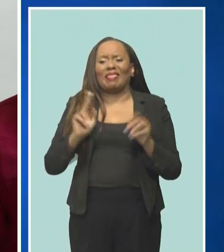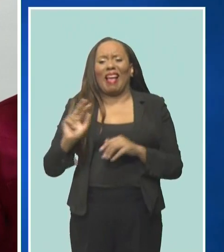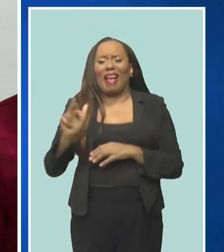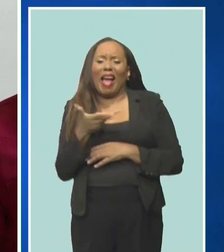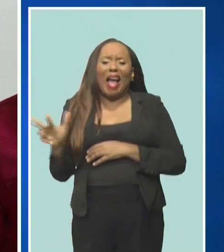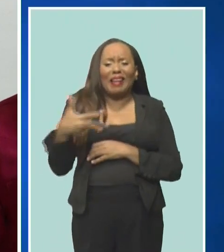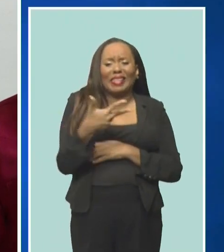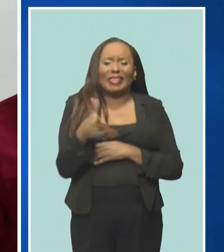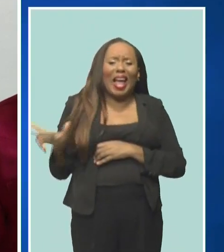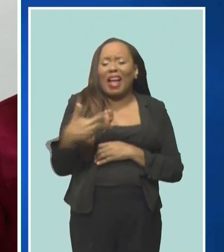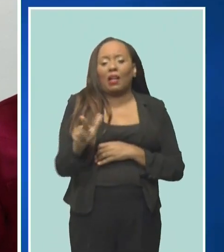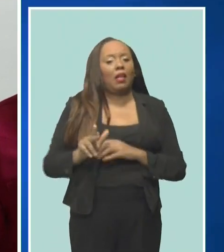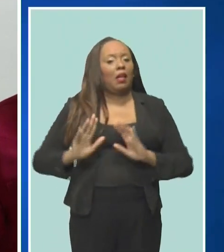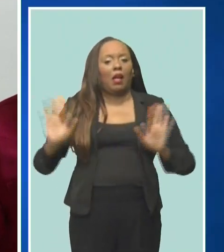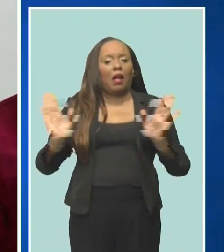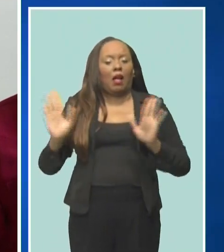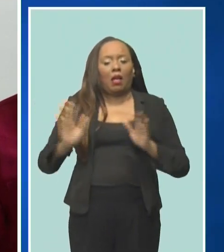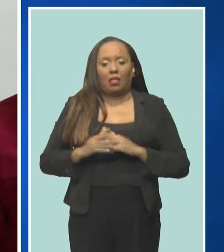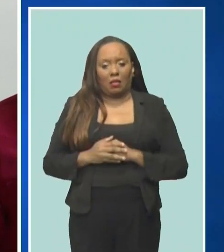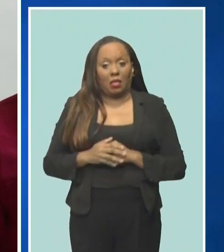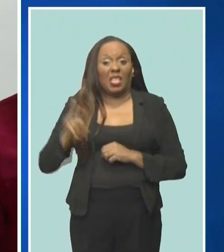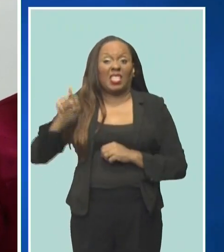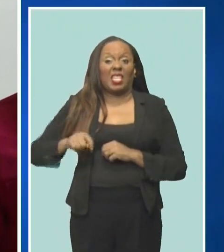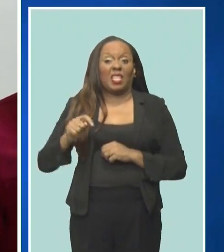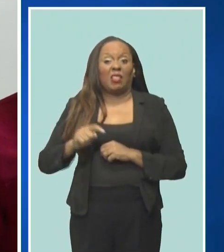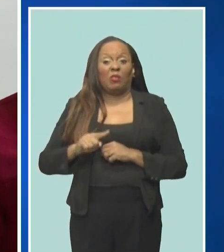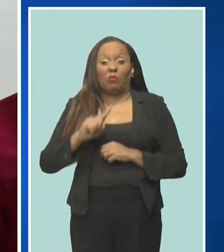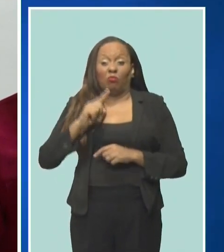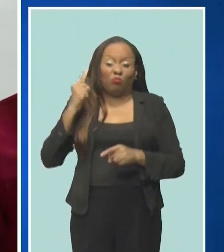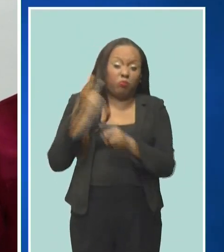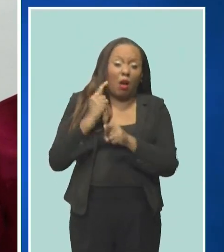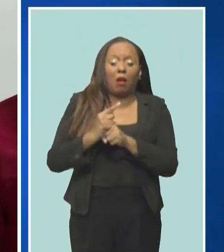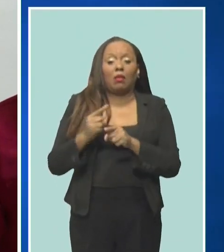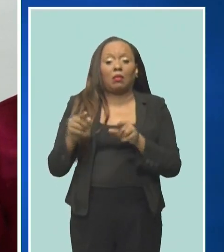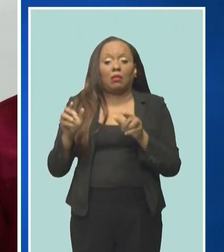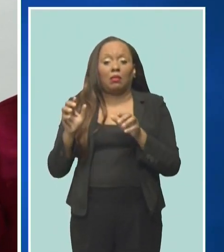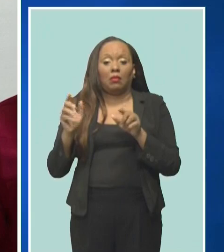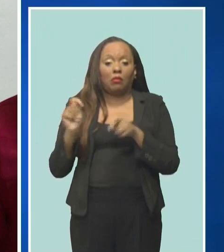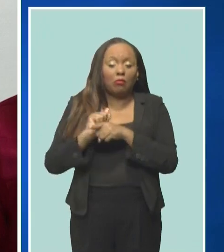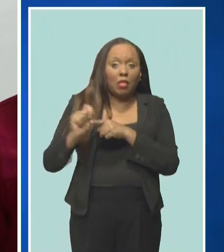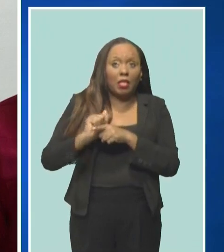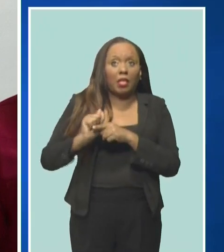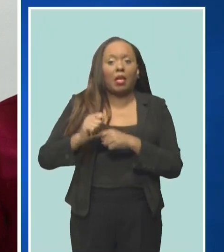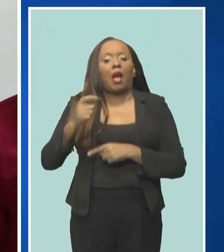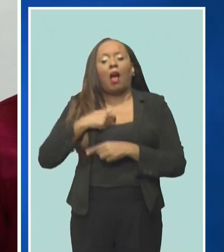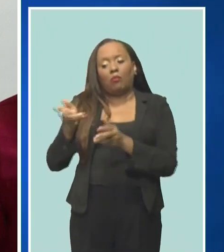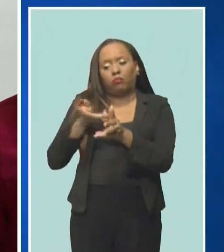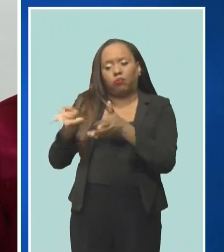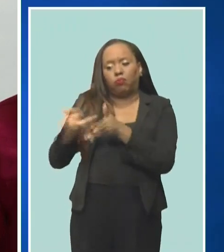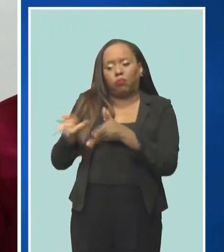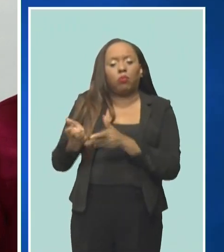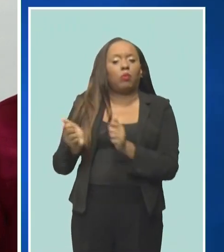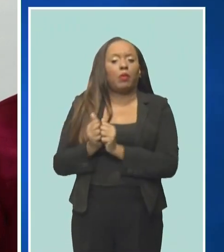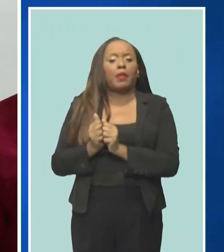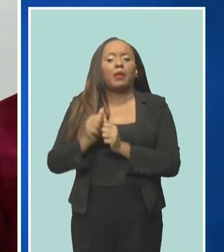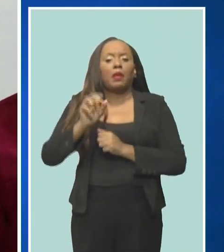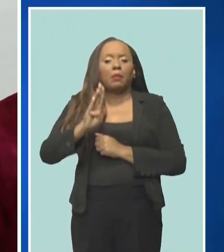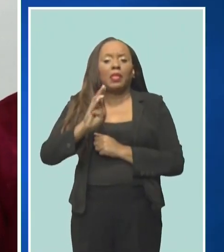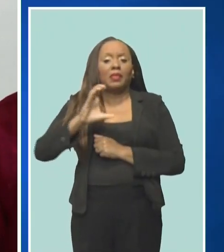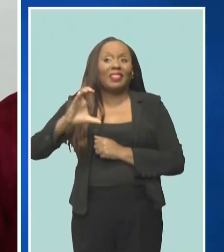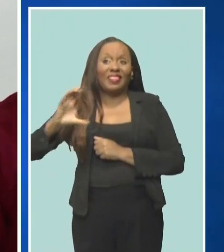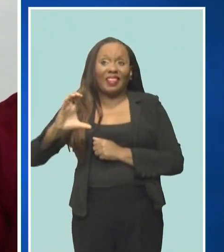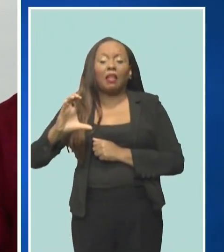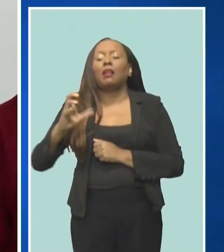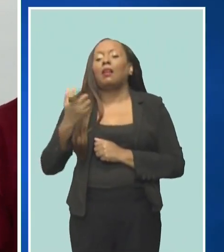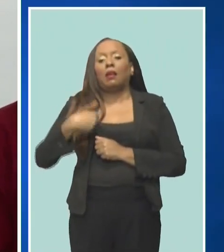in discussions with the Transport Authority and the stakeholders with the Barbados Community College. Based on the input from the stakeholders,